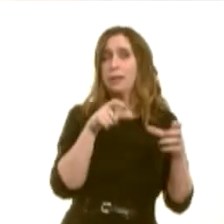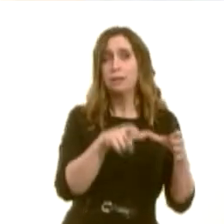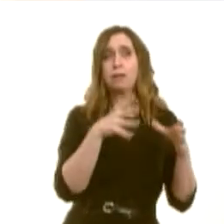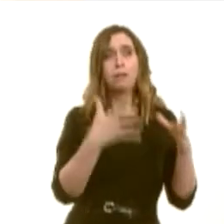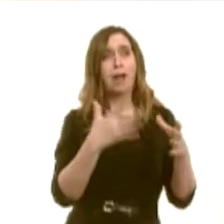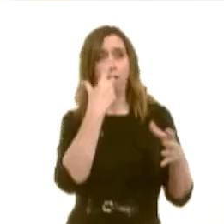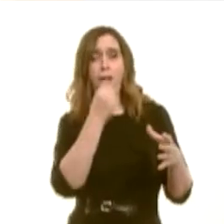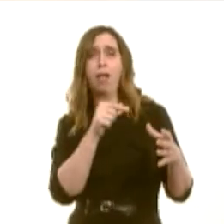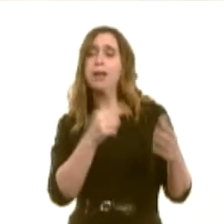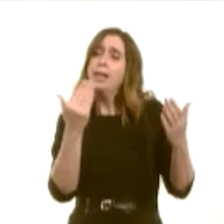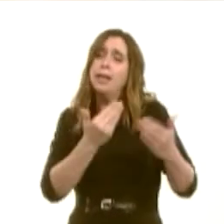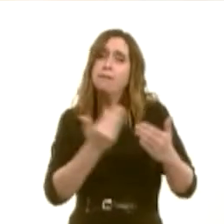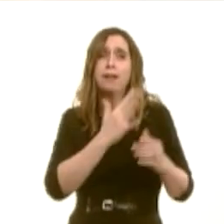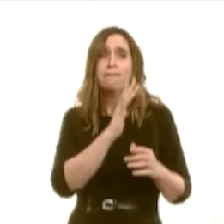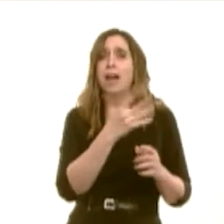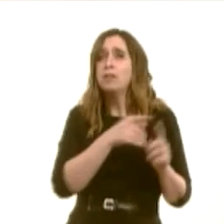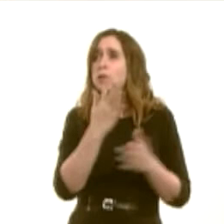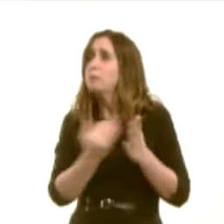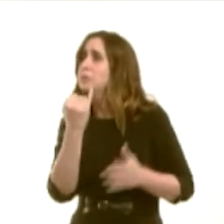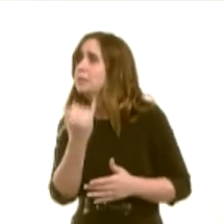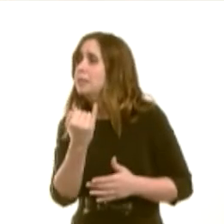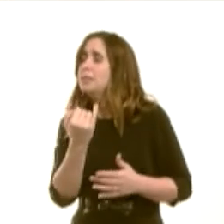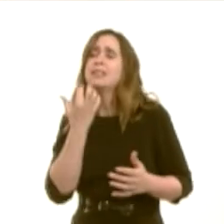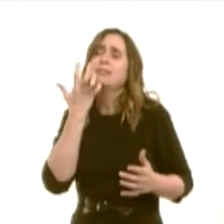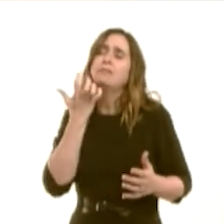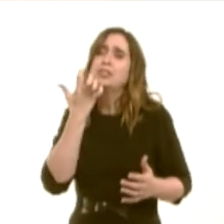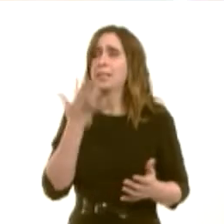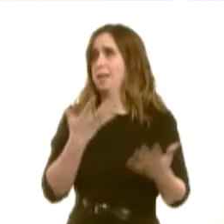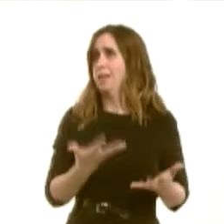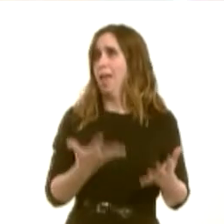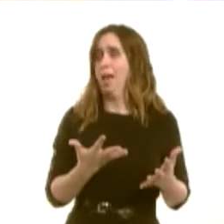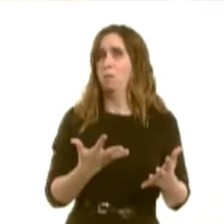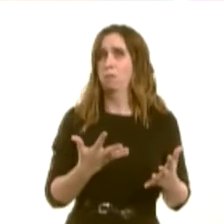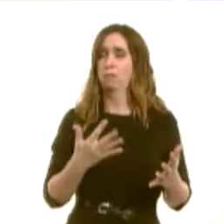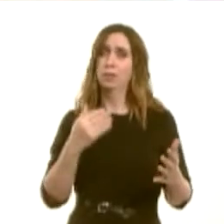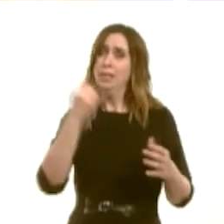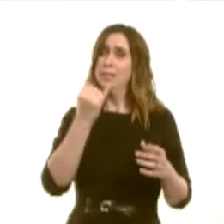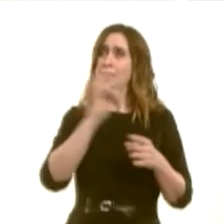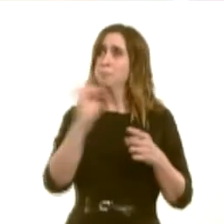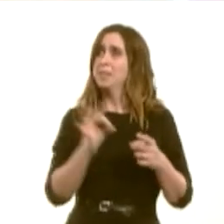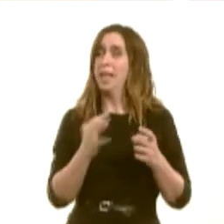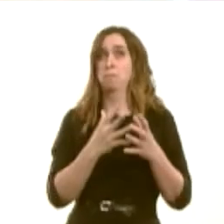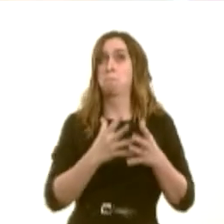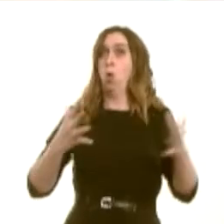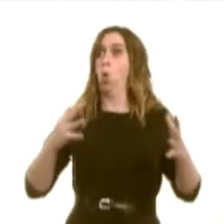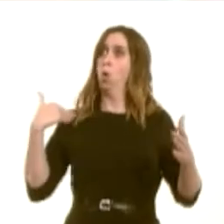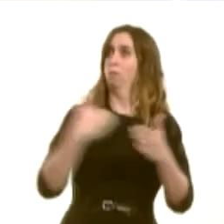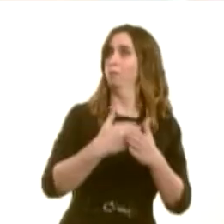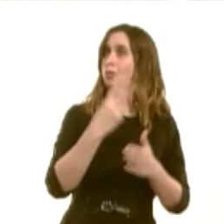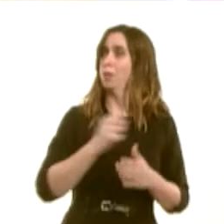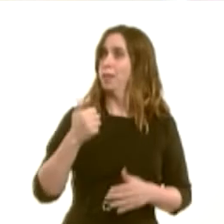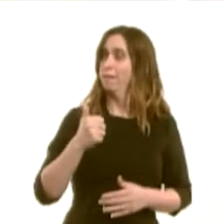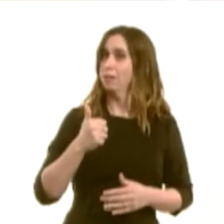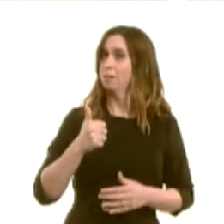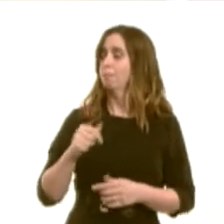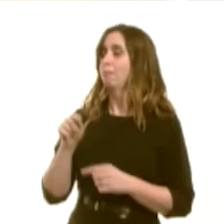at any time in the later evening between 5 and 6:30 p.m. every day, an increase of 16% from 2011. And the